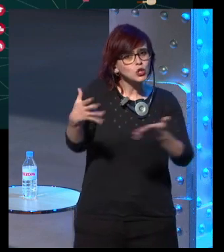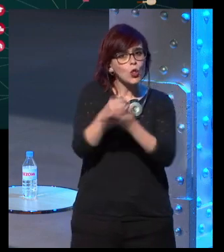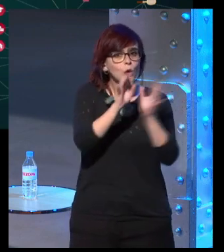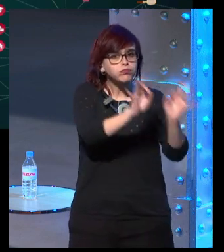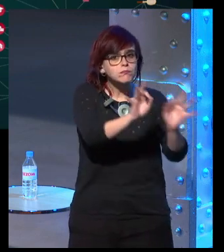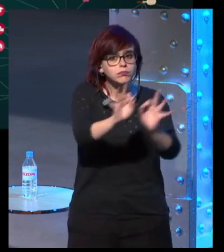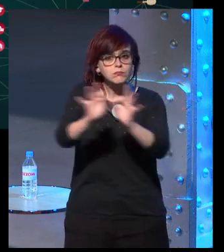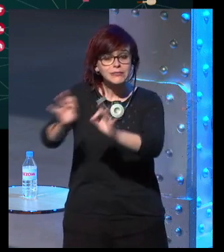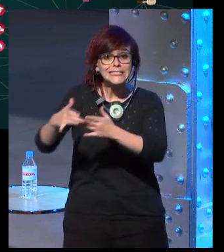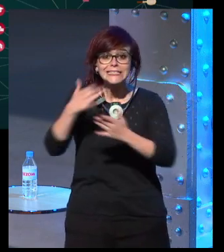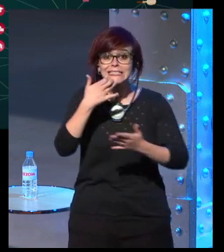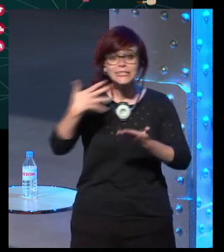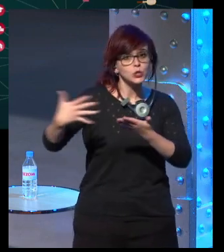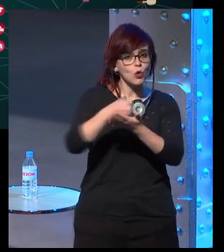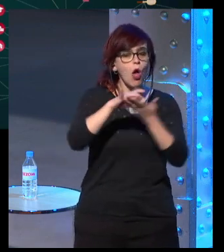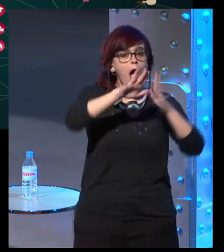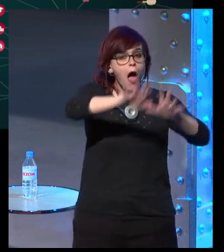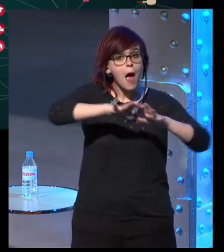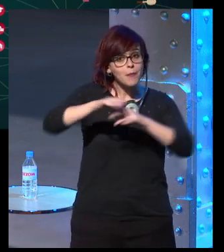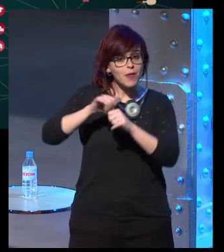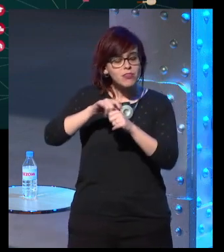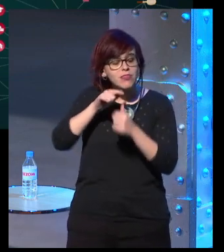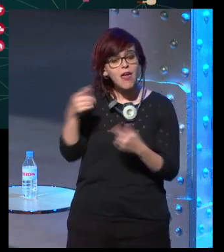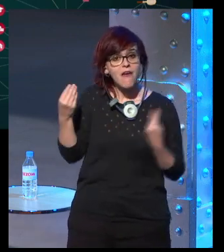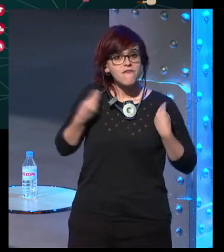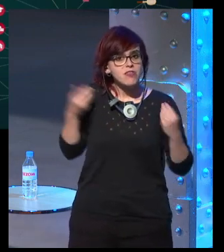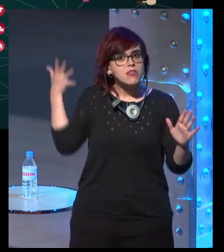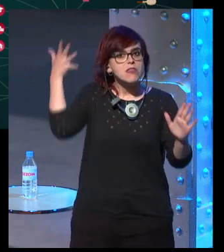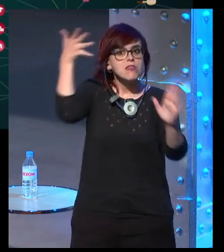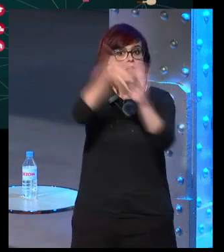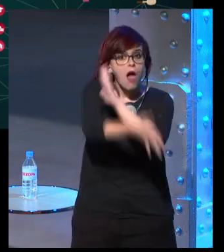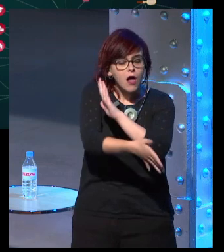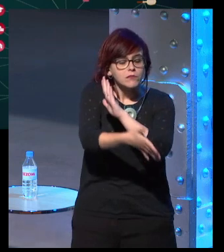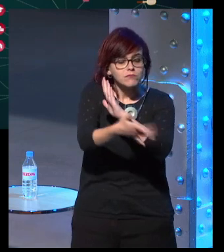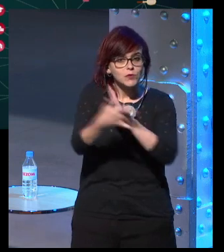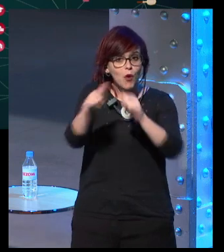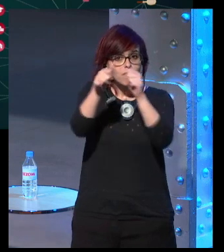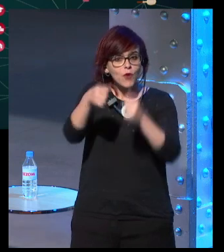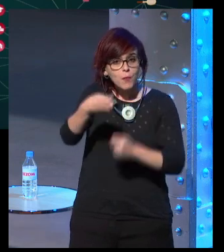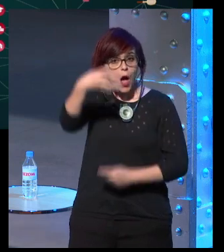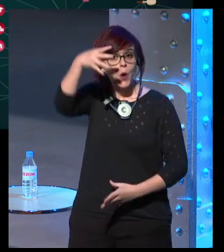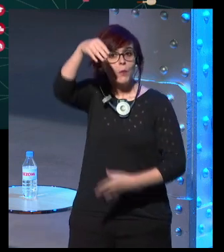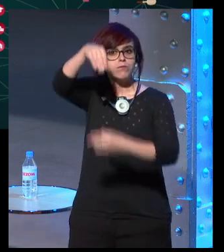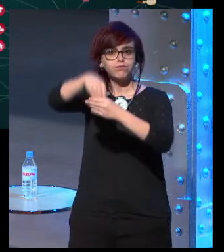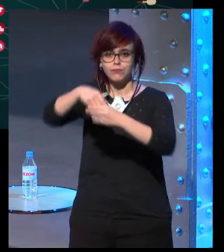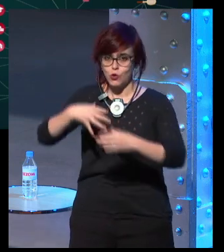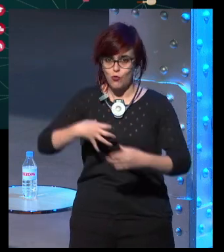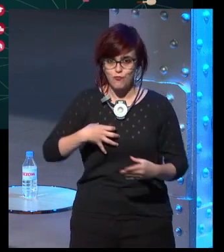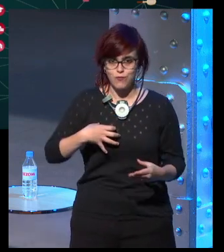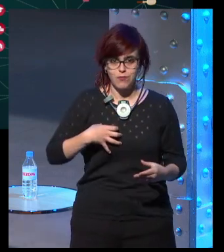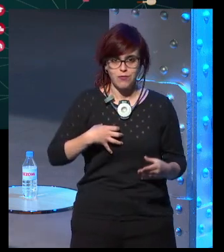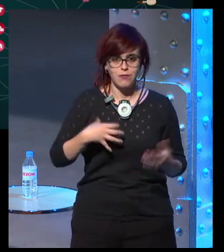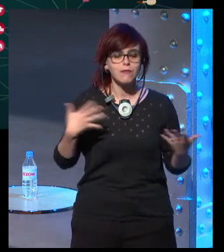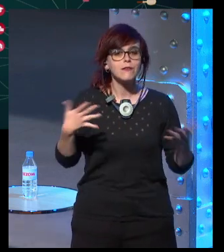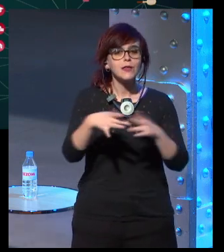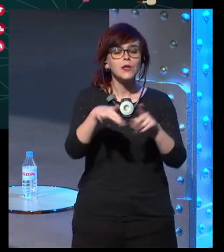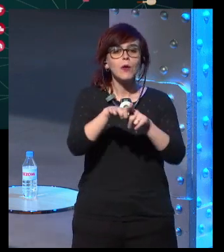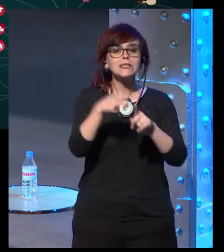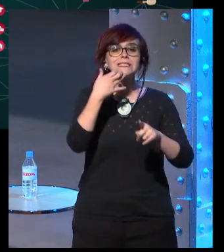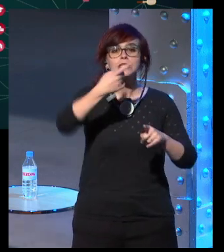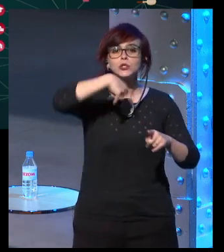lifelong learners, that can't possibly be right. Right? If we're going to be moving towards personalized learning that is